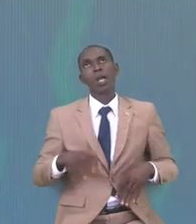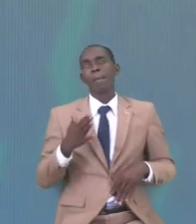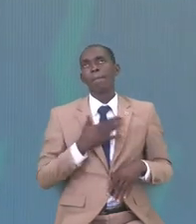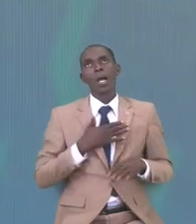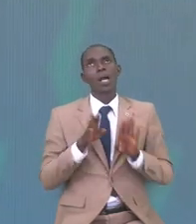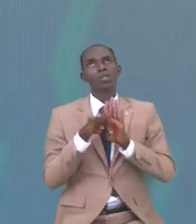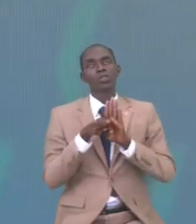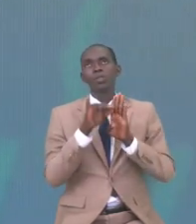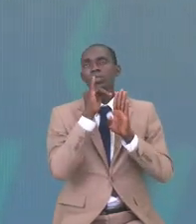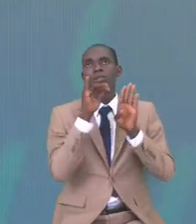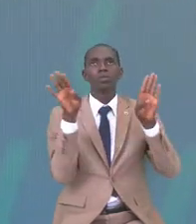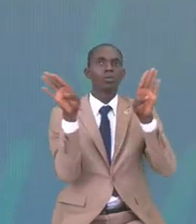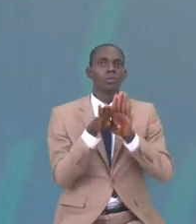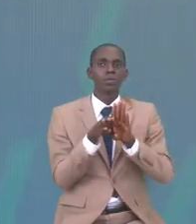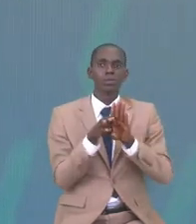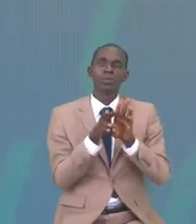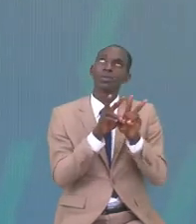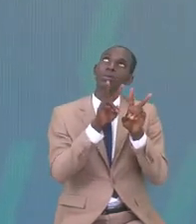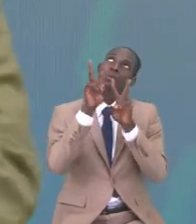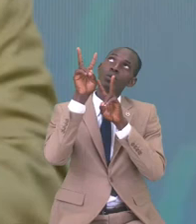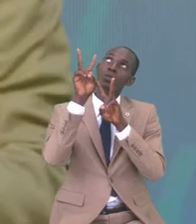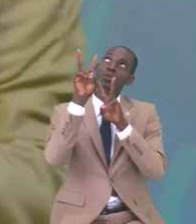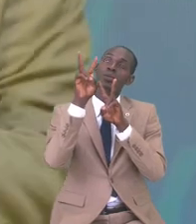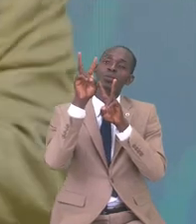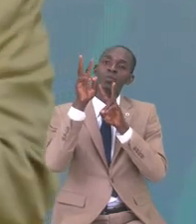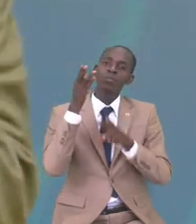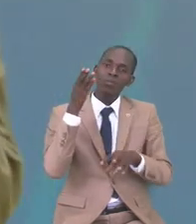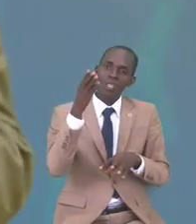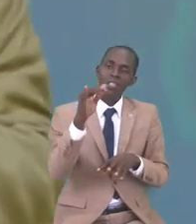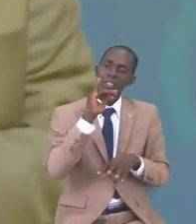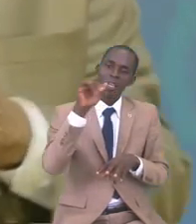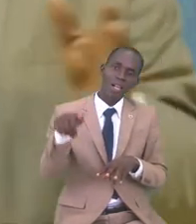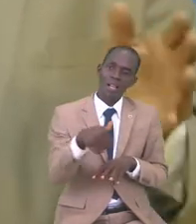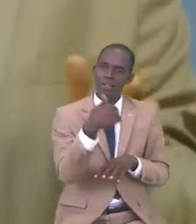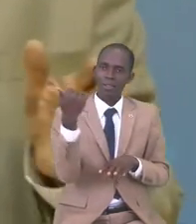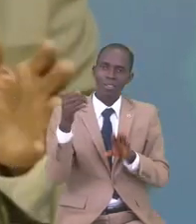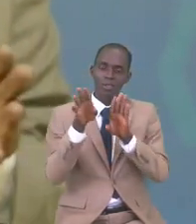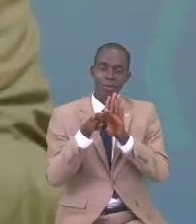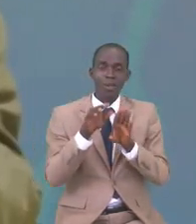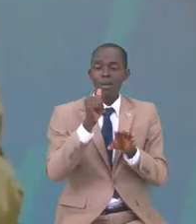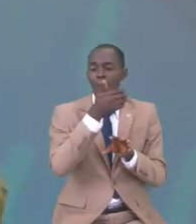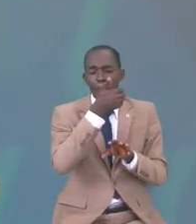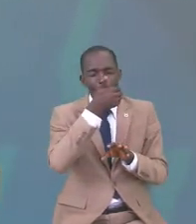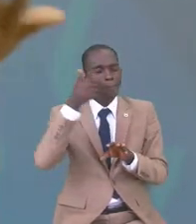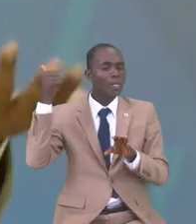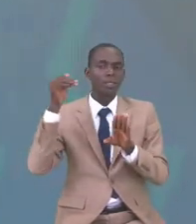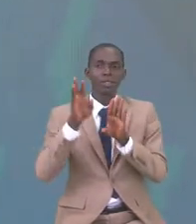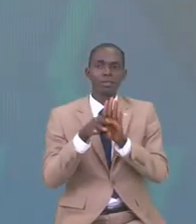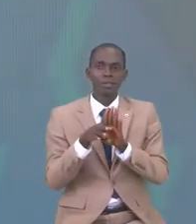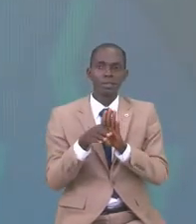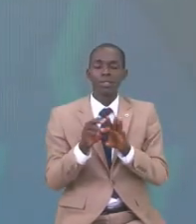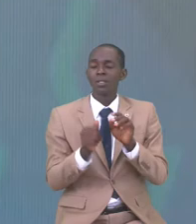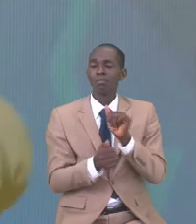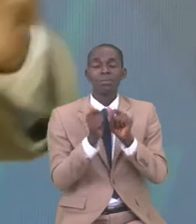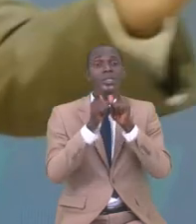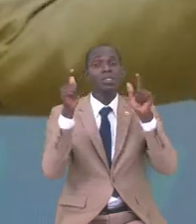locked. Look up. There's another door. A better door. A greater